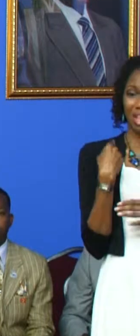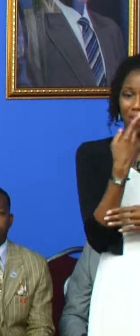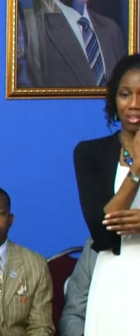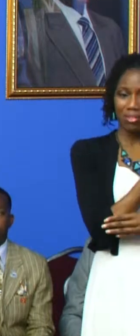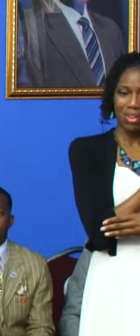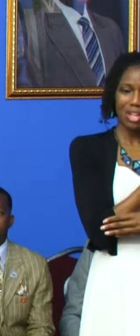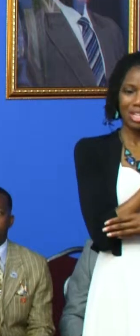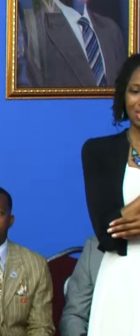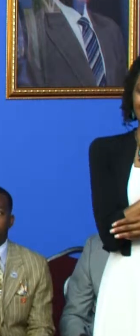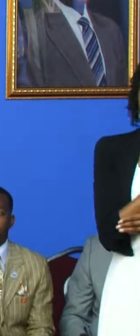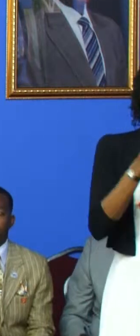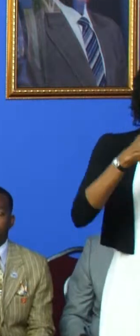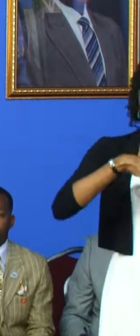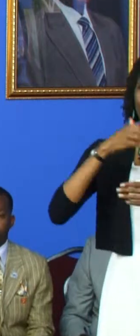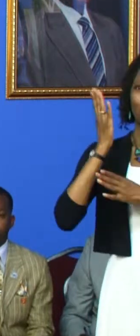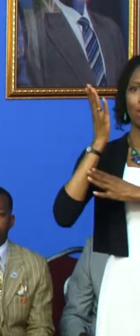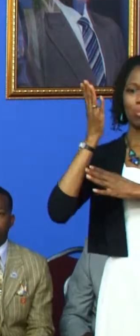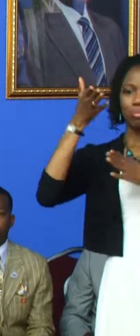pulpit won't address it.